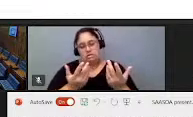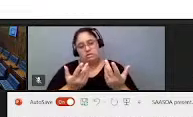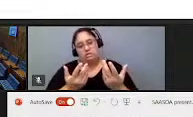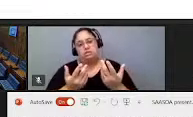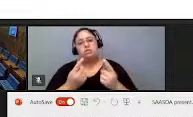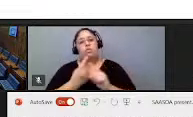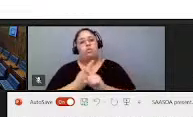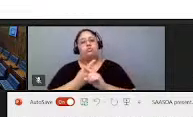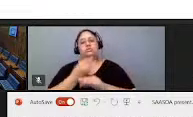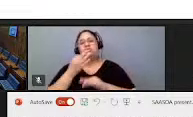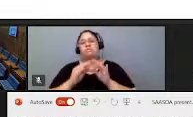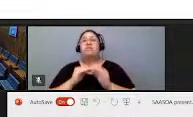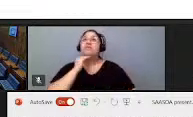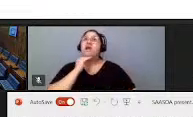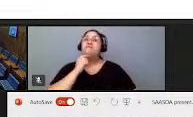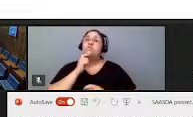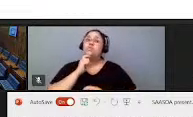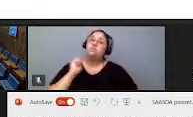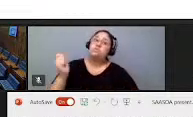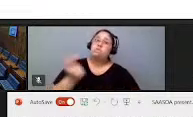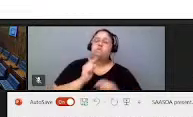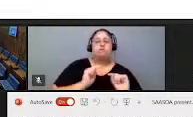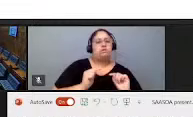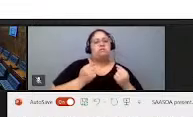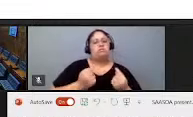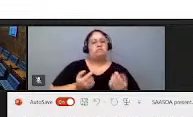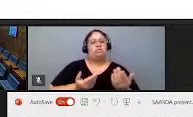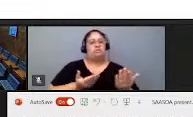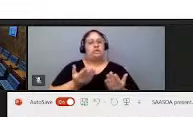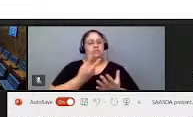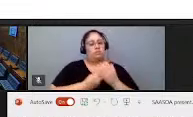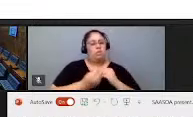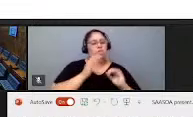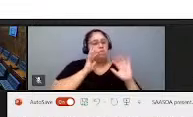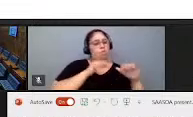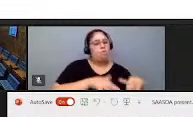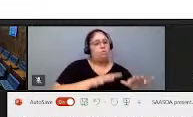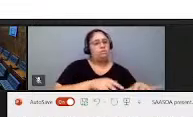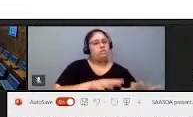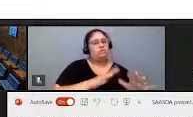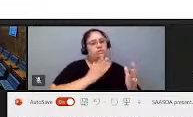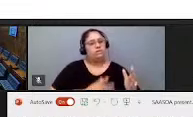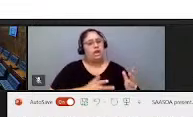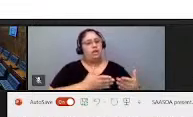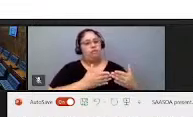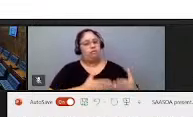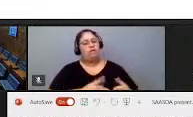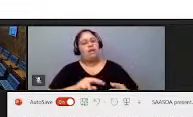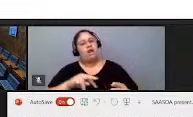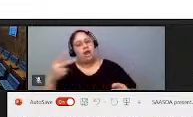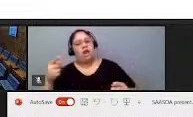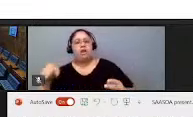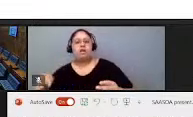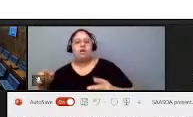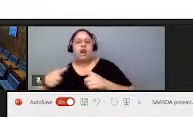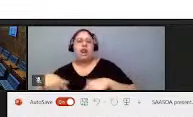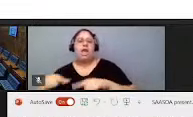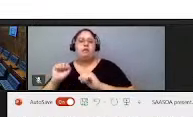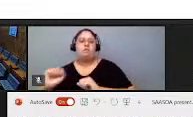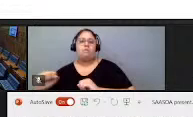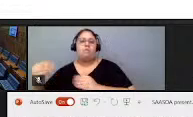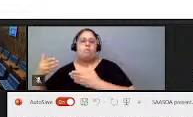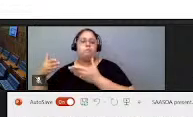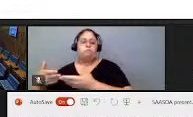and there simply is not enough of it to go around to service both the water side uh in other words The Vessel as well as the land